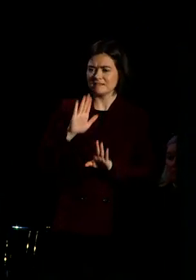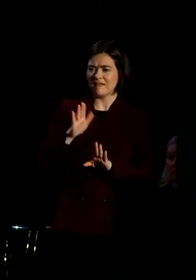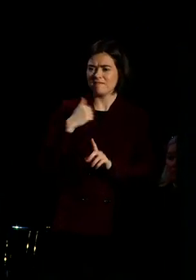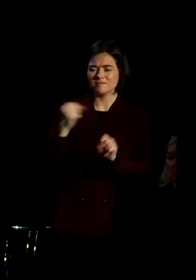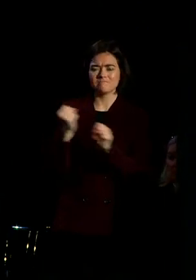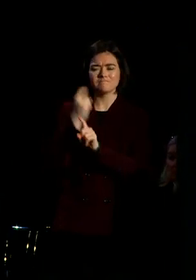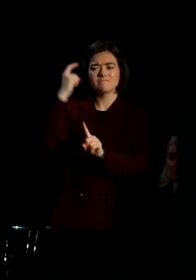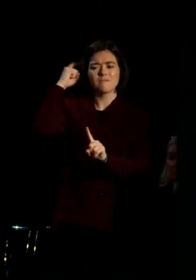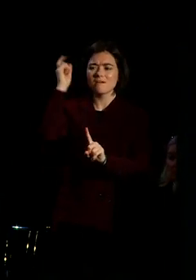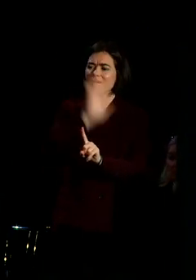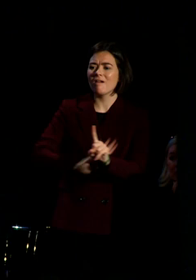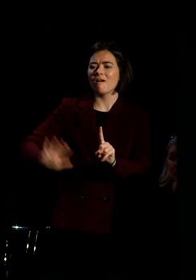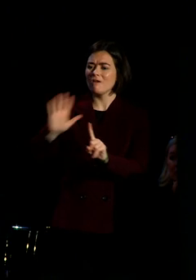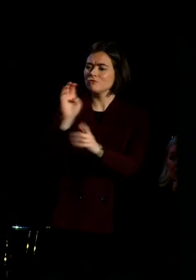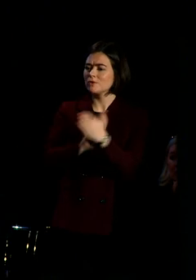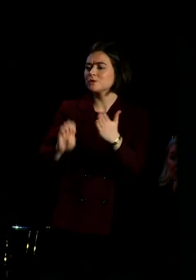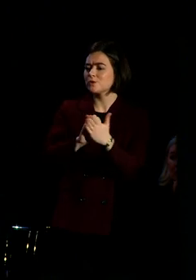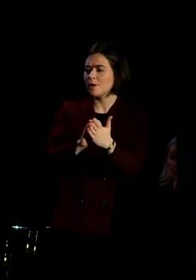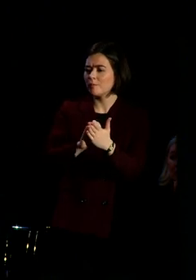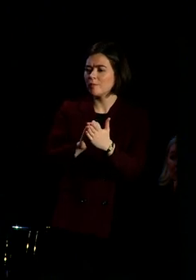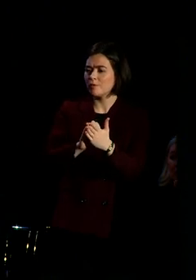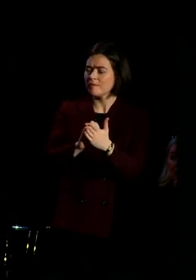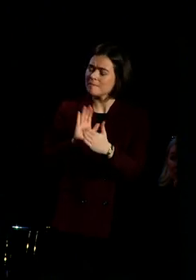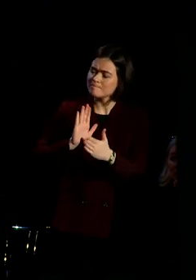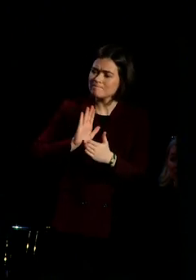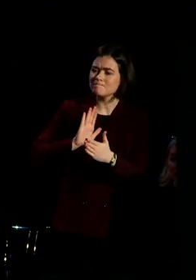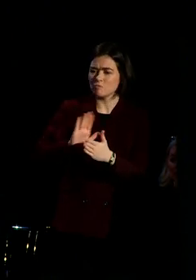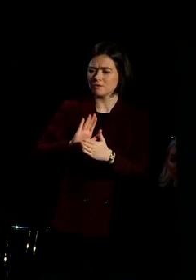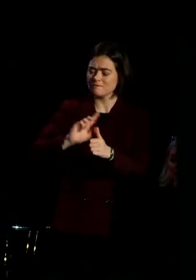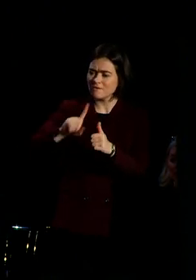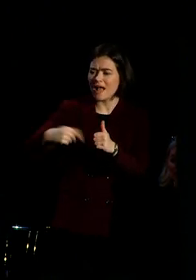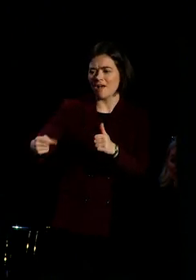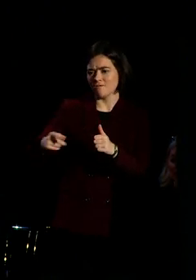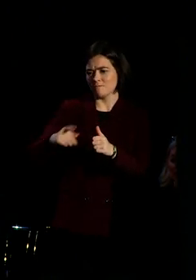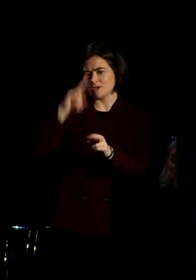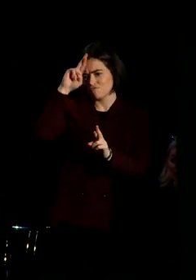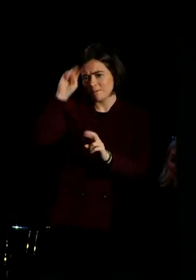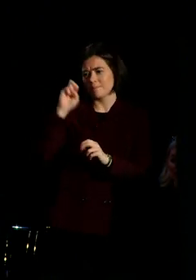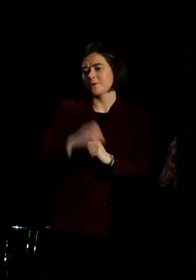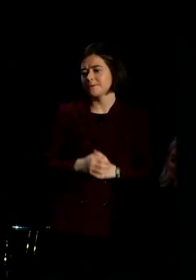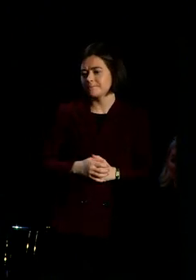indelible stain across Europe that must forever be seared in our collective memory.